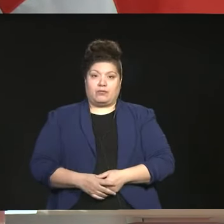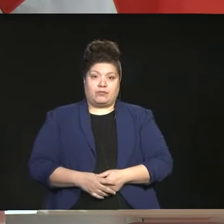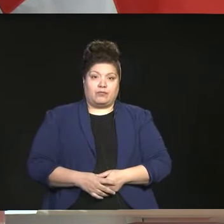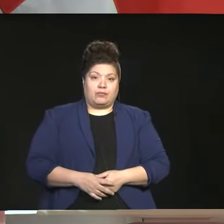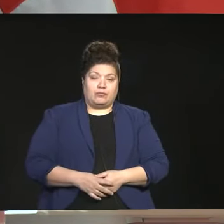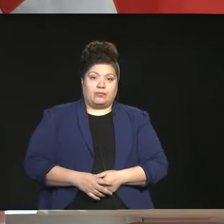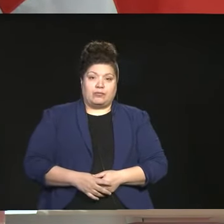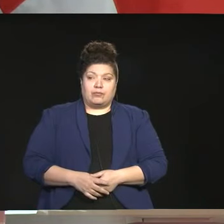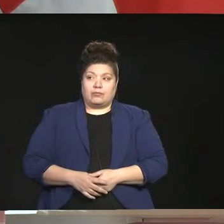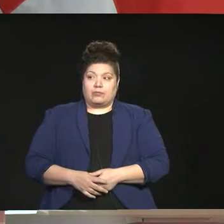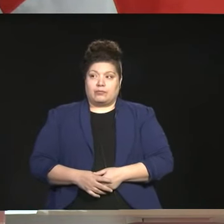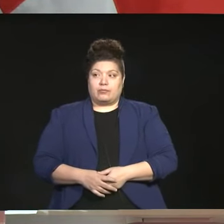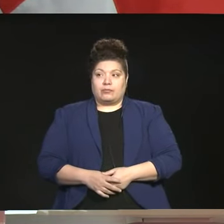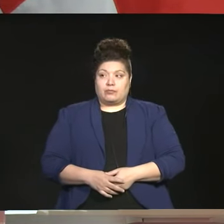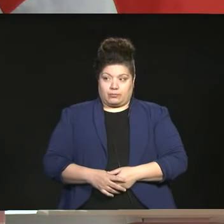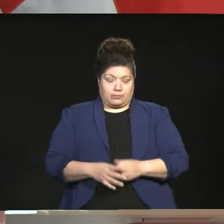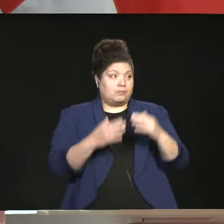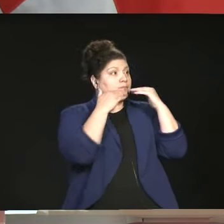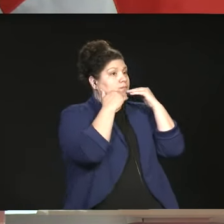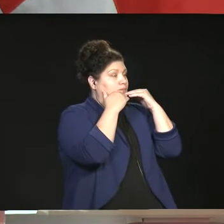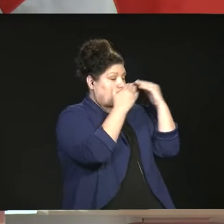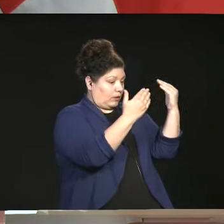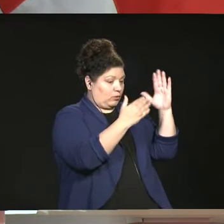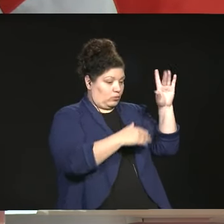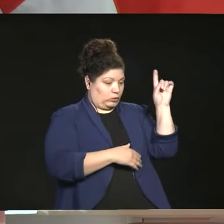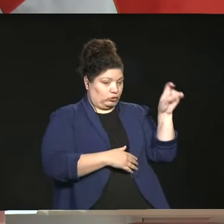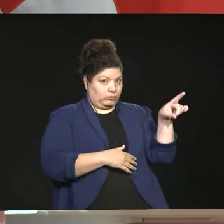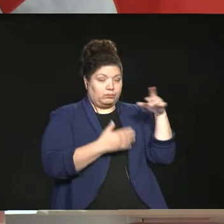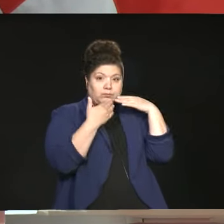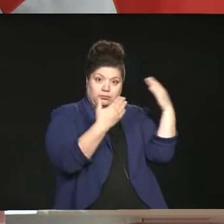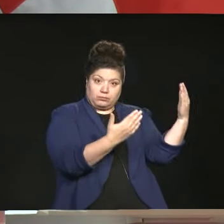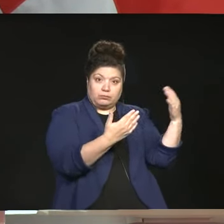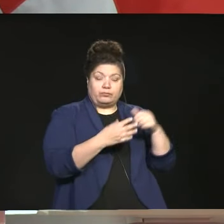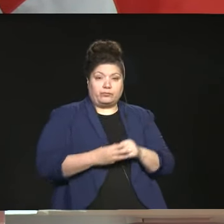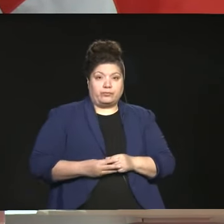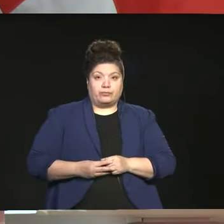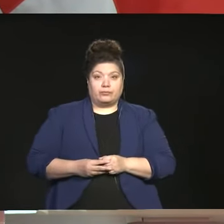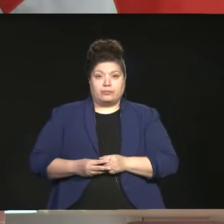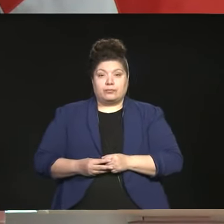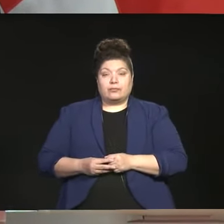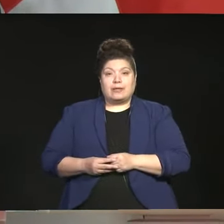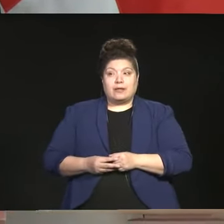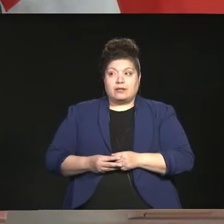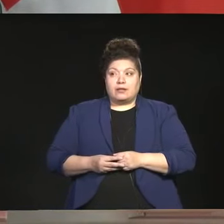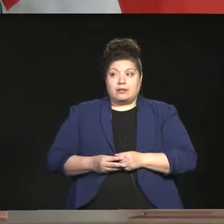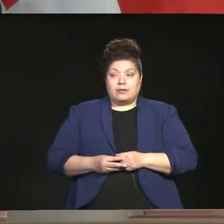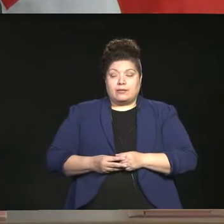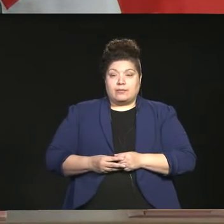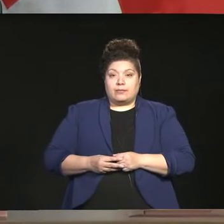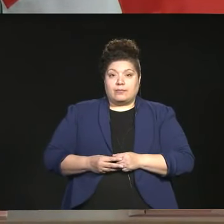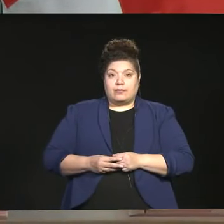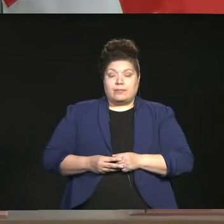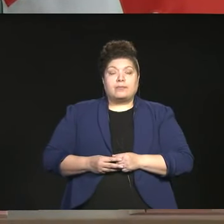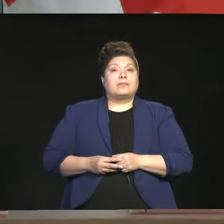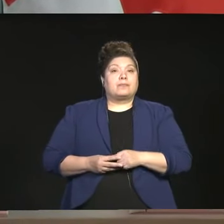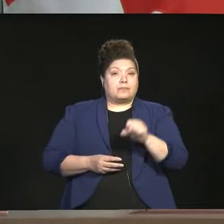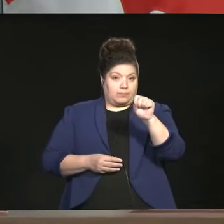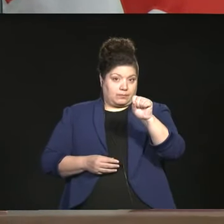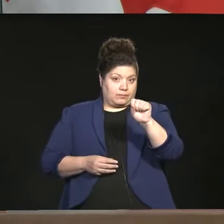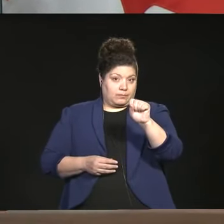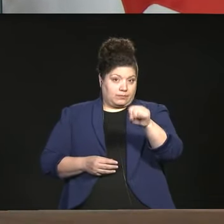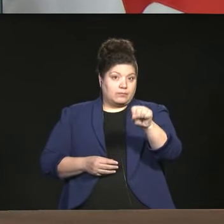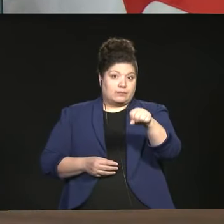Thank you very much for the question. And let me just reiterate that, yes, the health minister